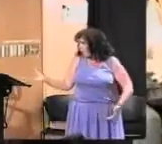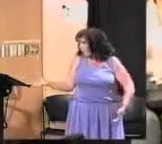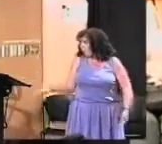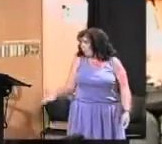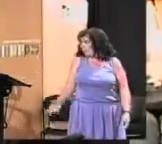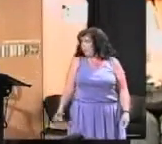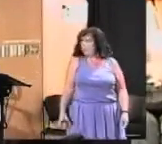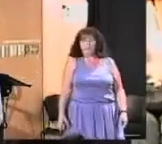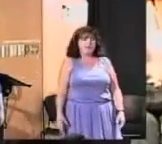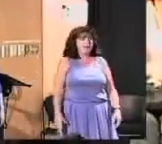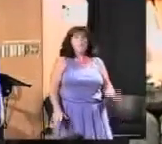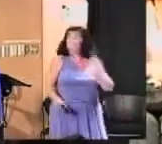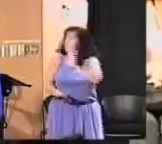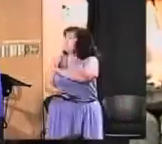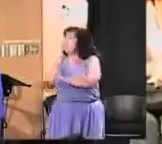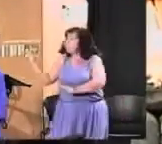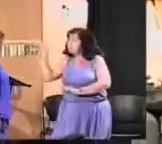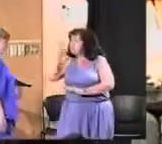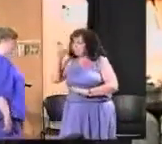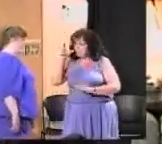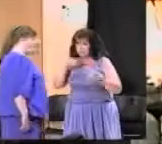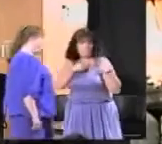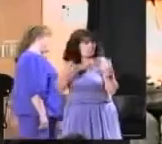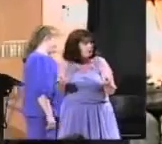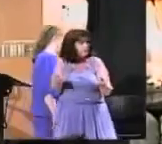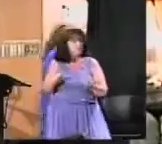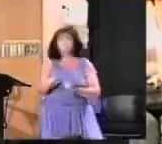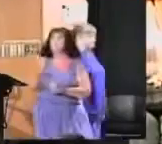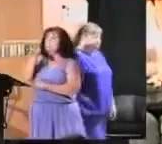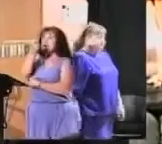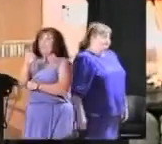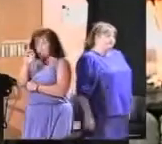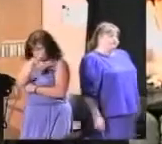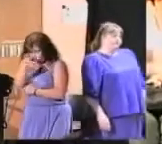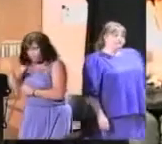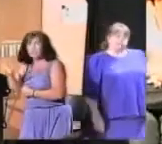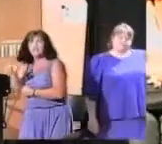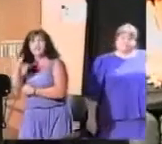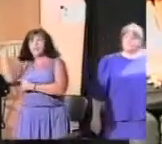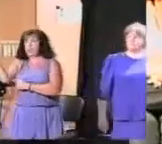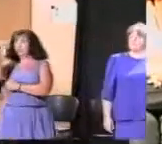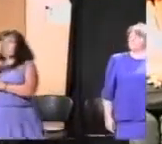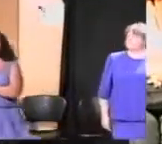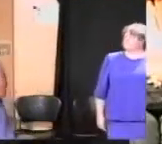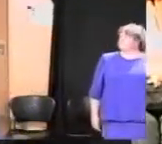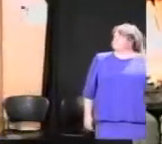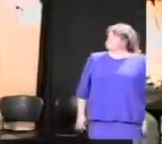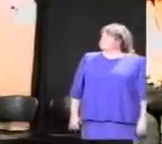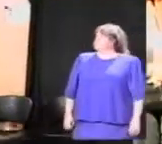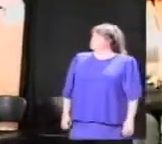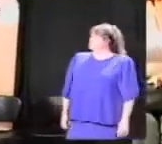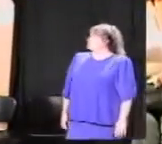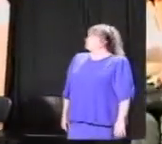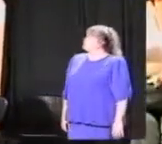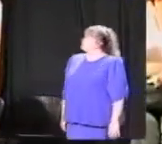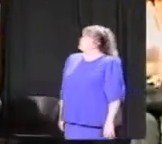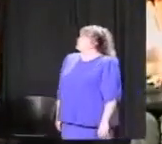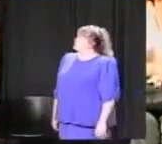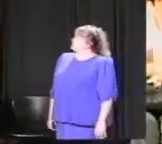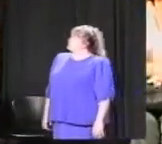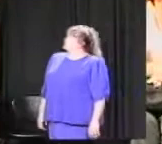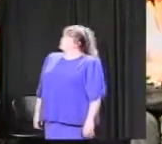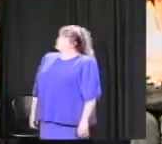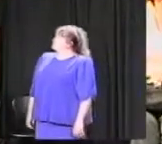Check out what I got so far. In 1933, the government of Ontario opened the Ontario Training School for Girls as a reform